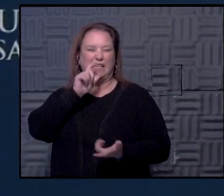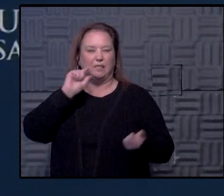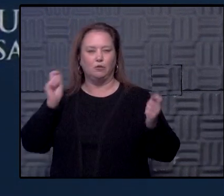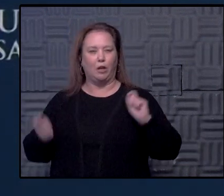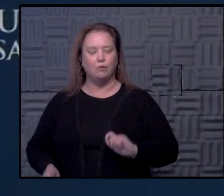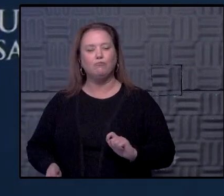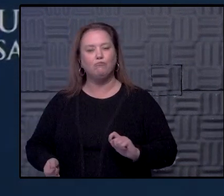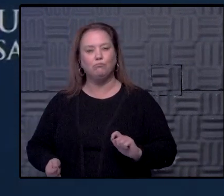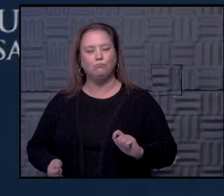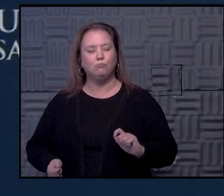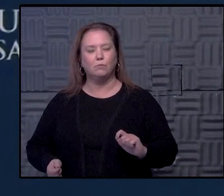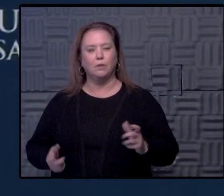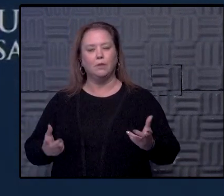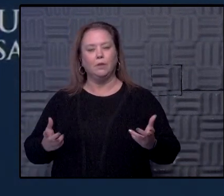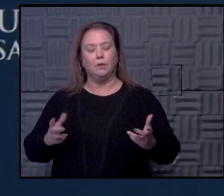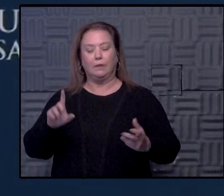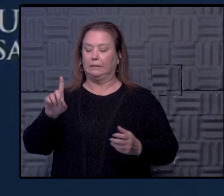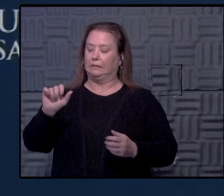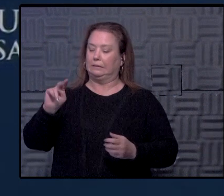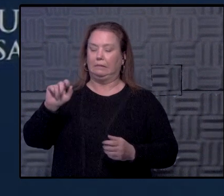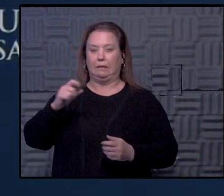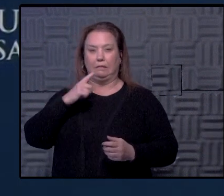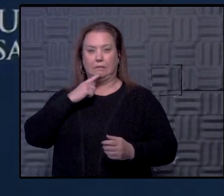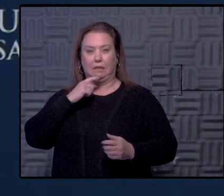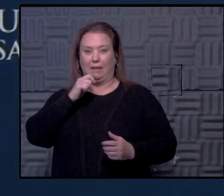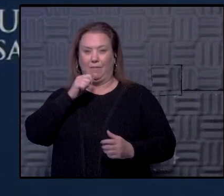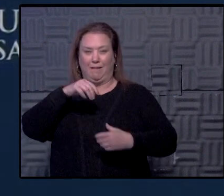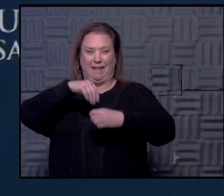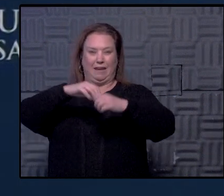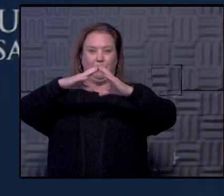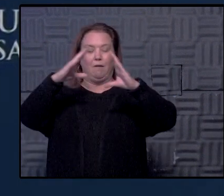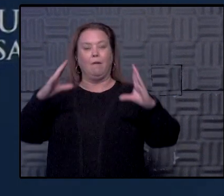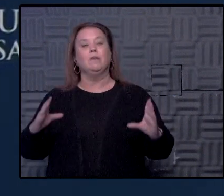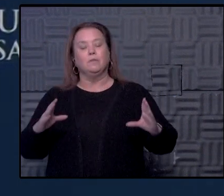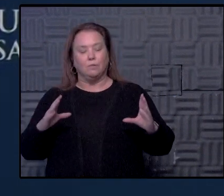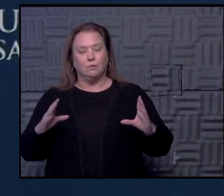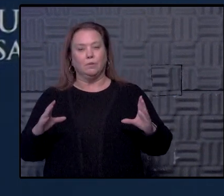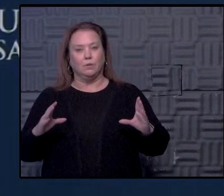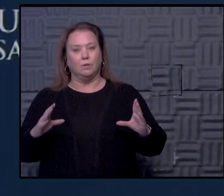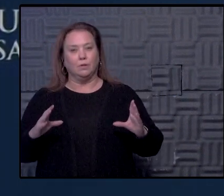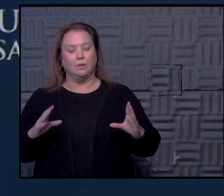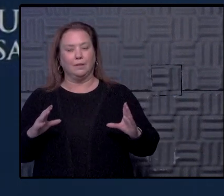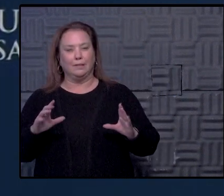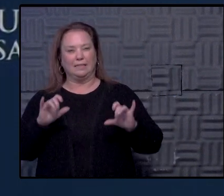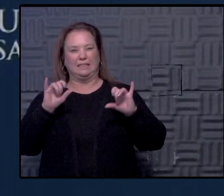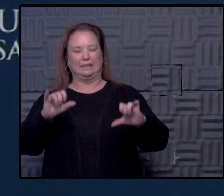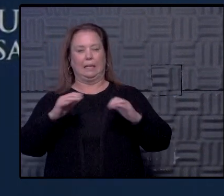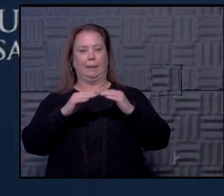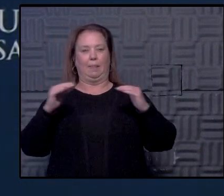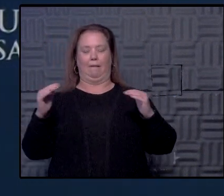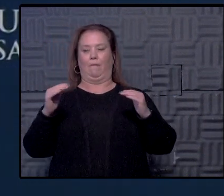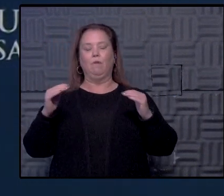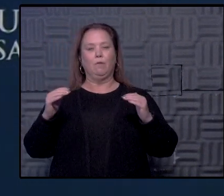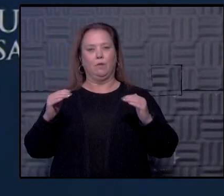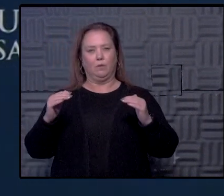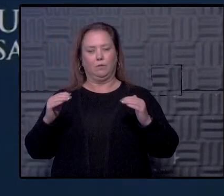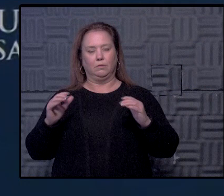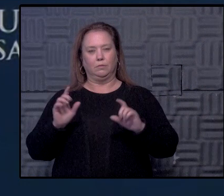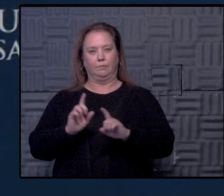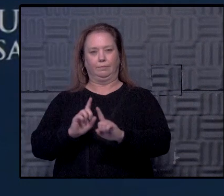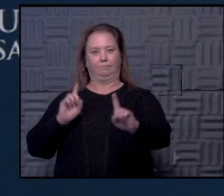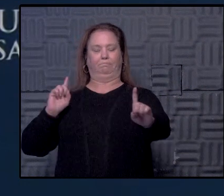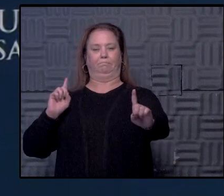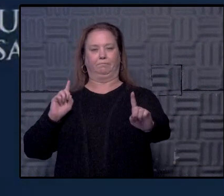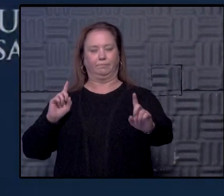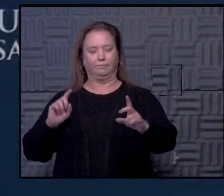risk factor. So I think, as Dana mentioned, if they're not in your household, I think you maintain that same level of discretion and maintain